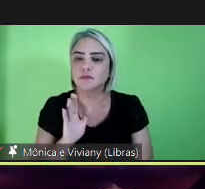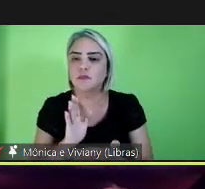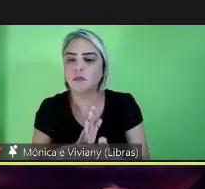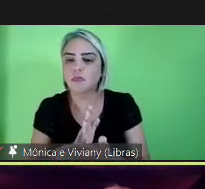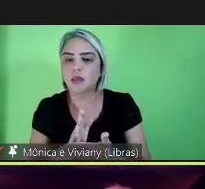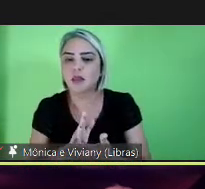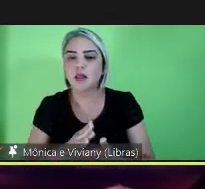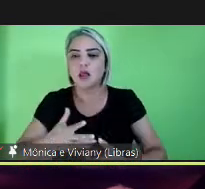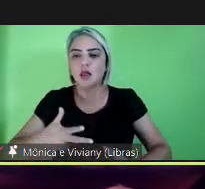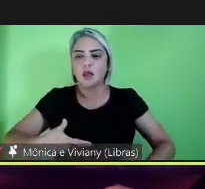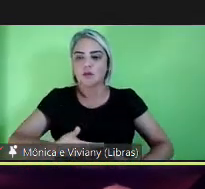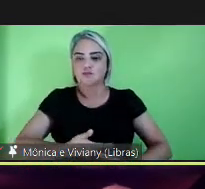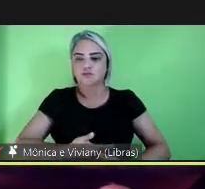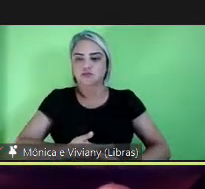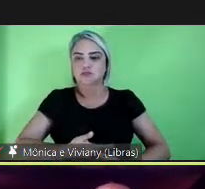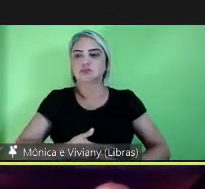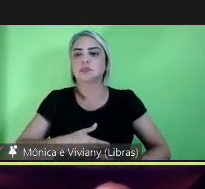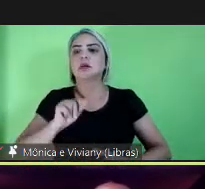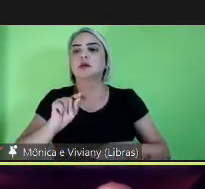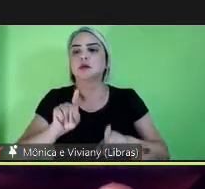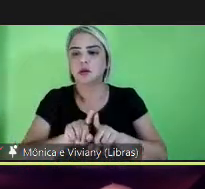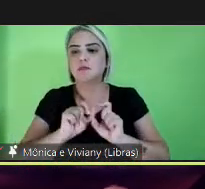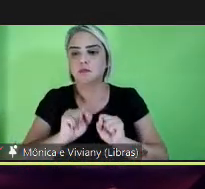So in summary,